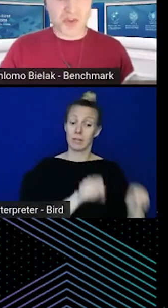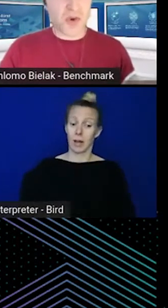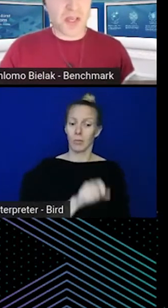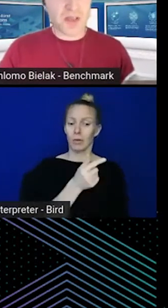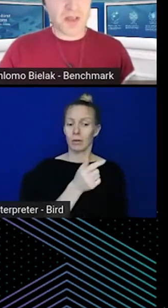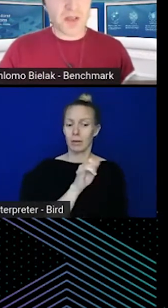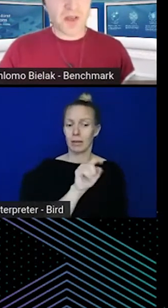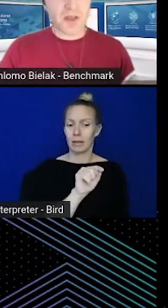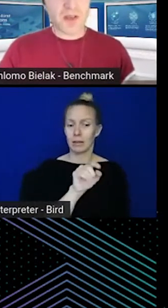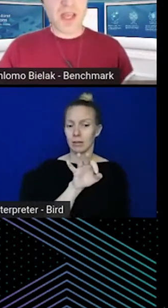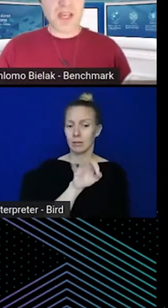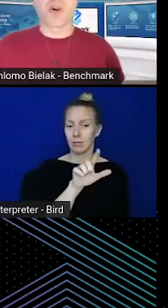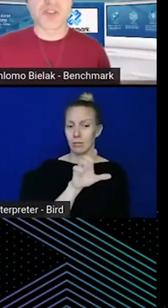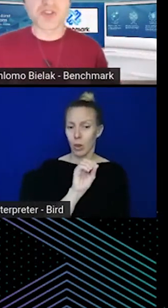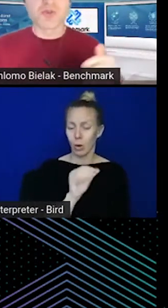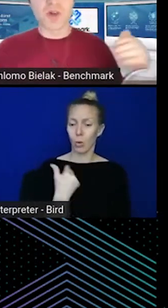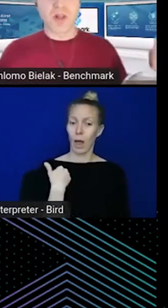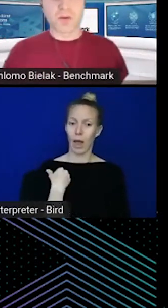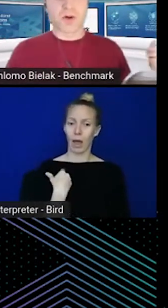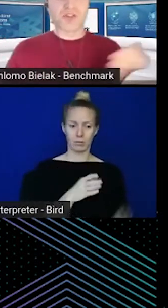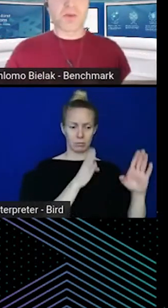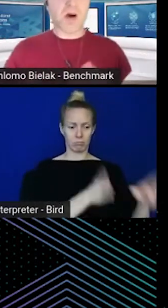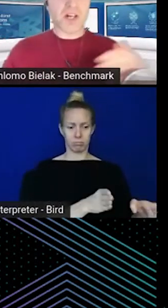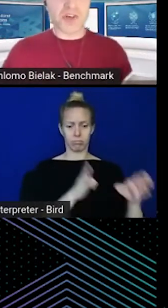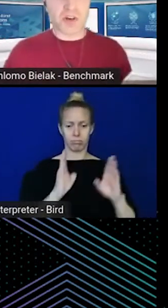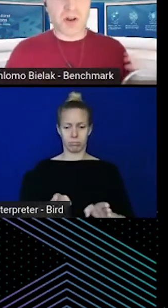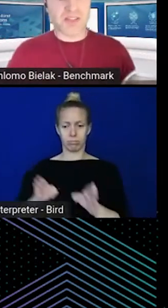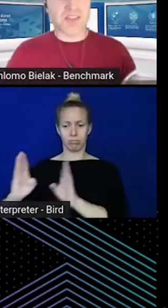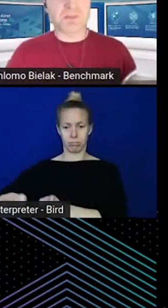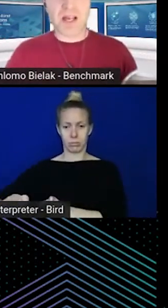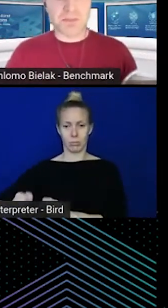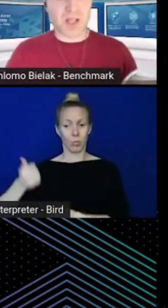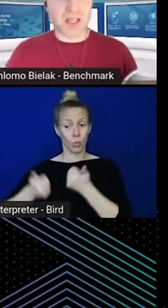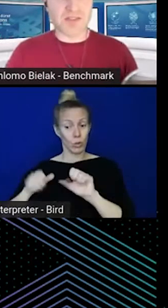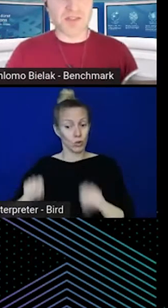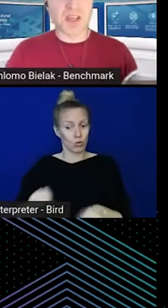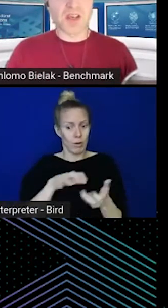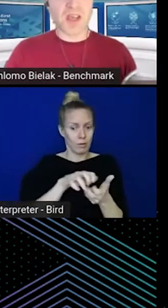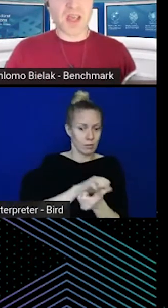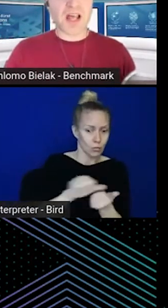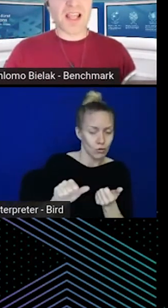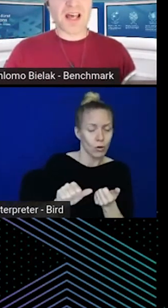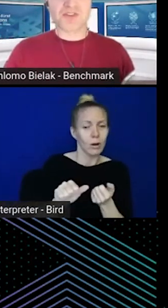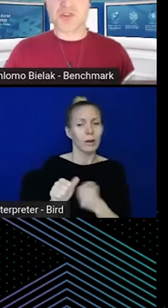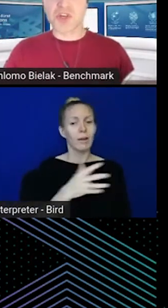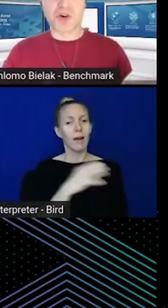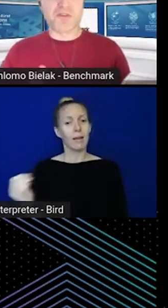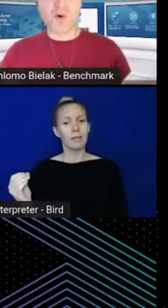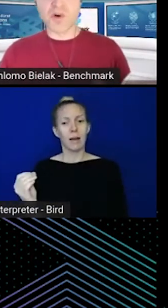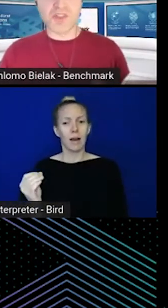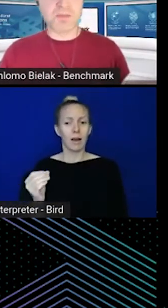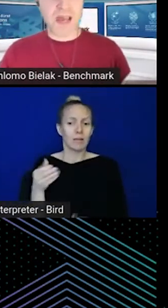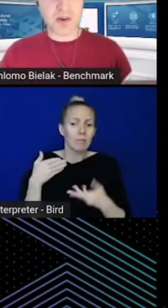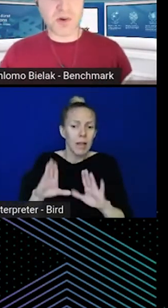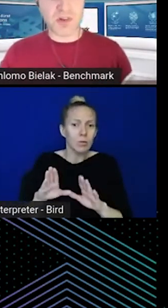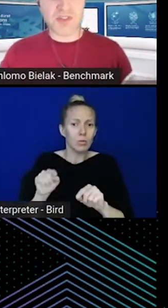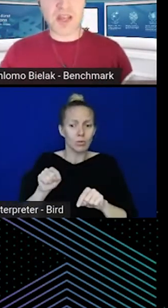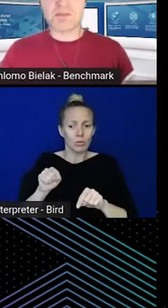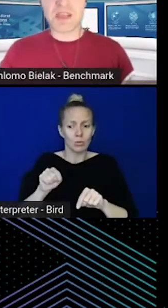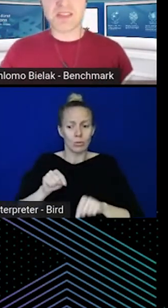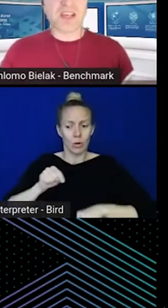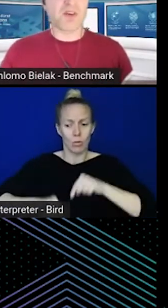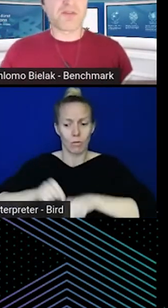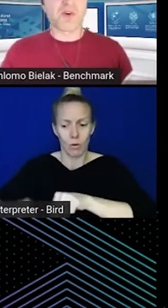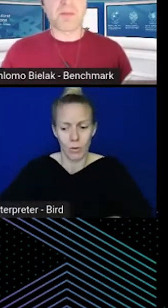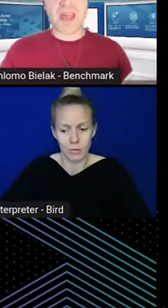have destroy, and it also modularizes pipelines and allows you to go forwards and backwards